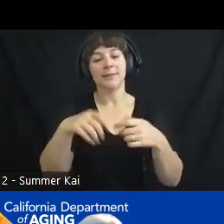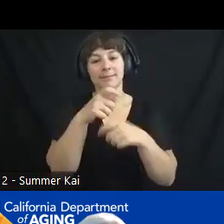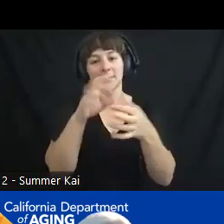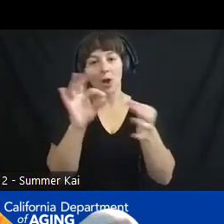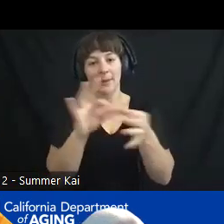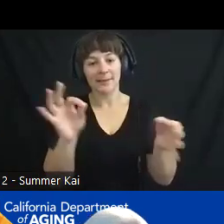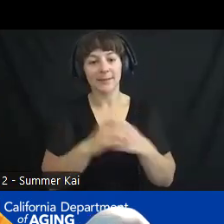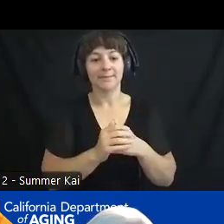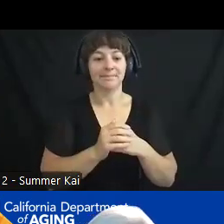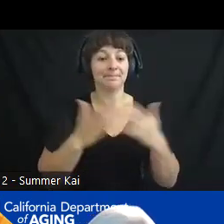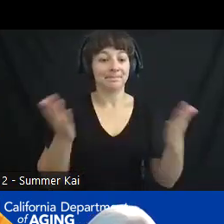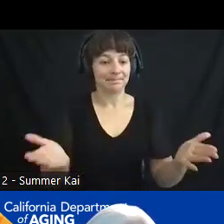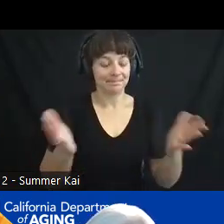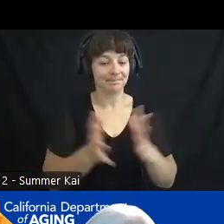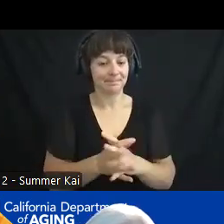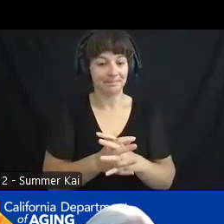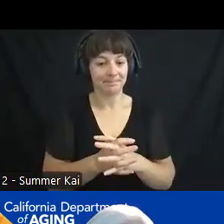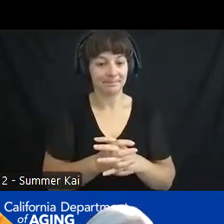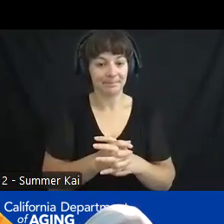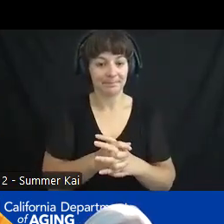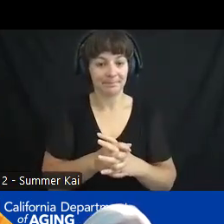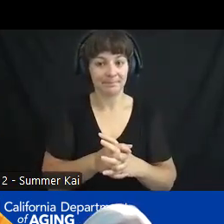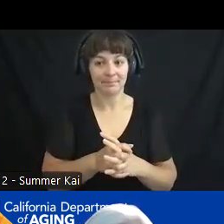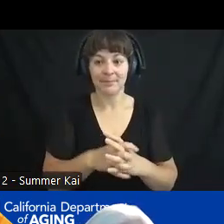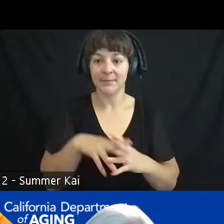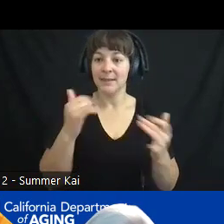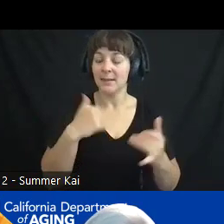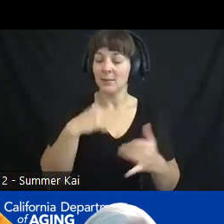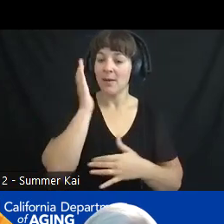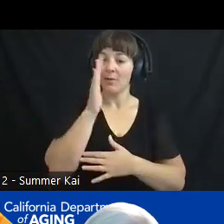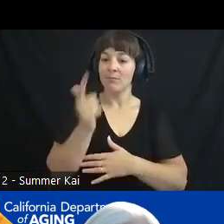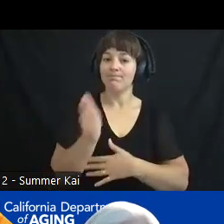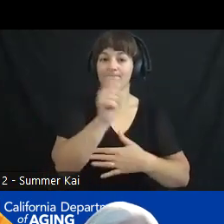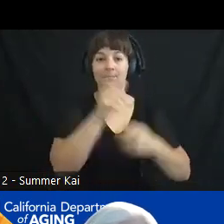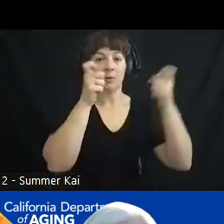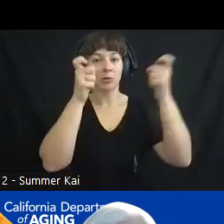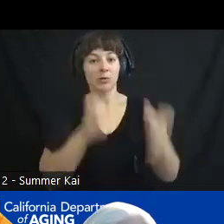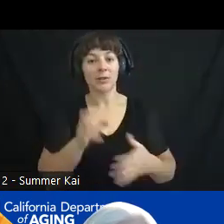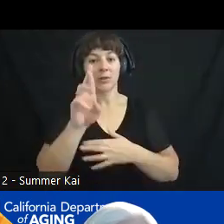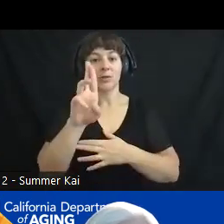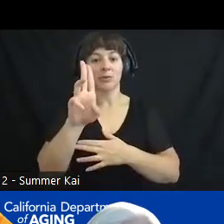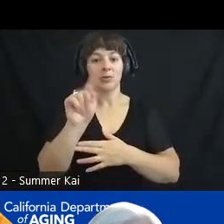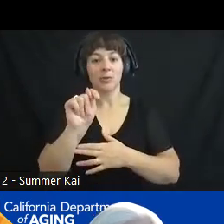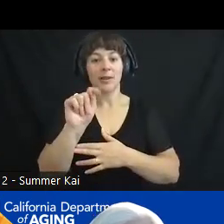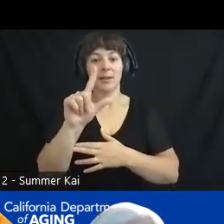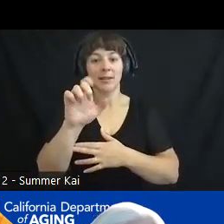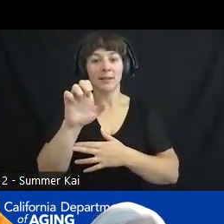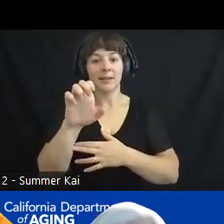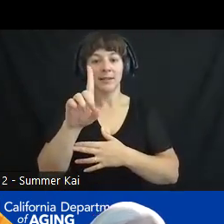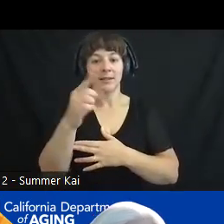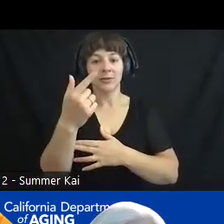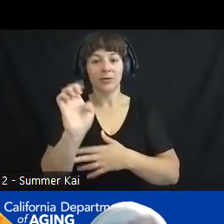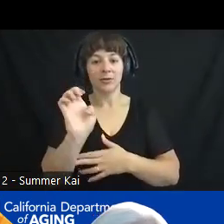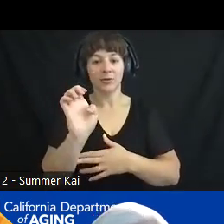that, I will turn over to Director Rutledge. And hold on for just, if you